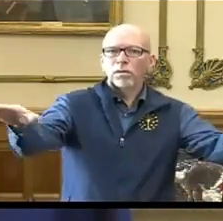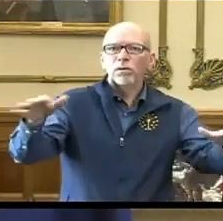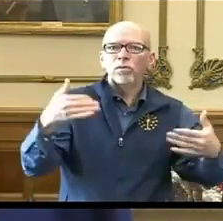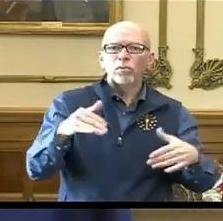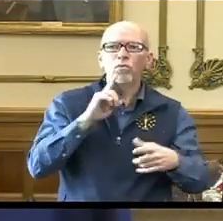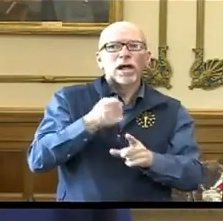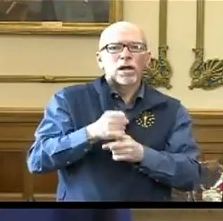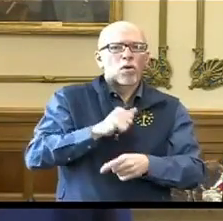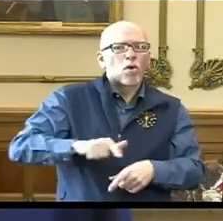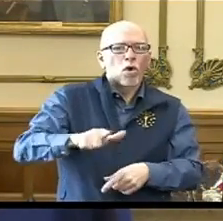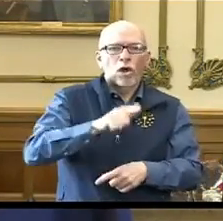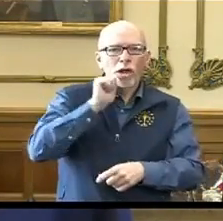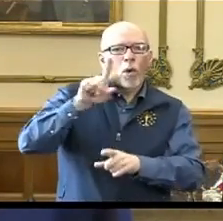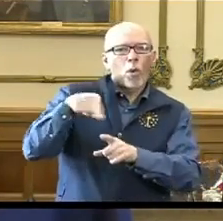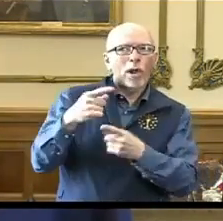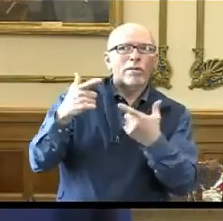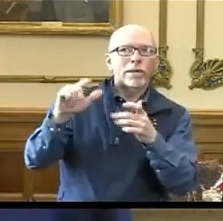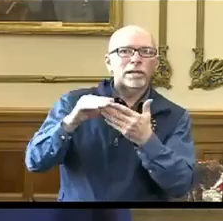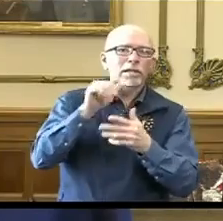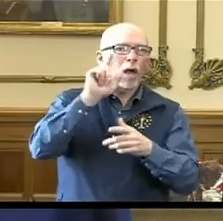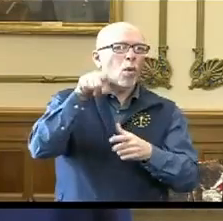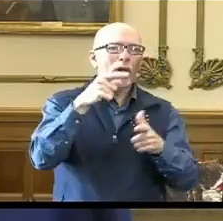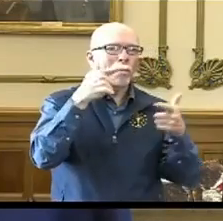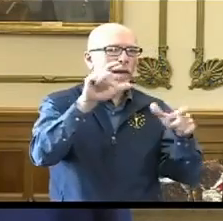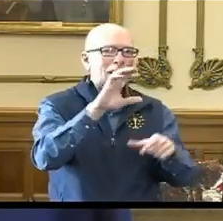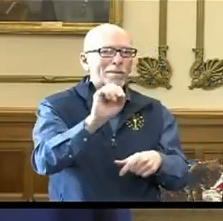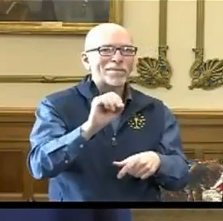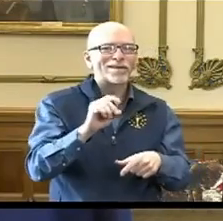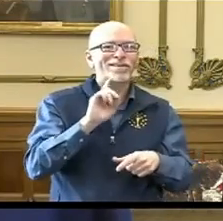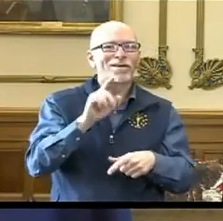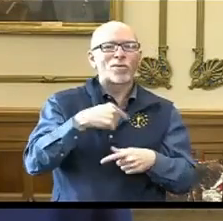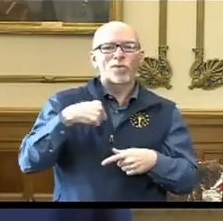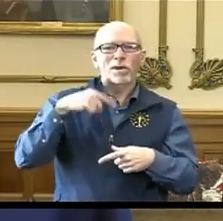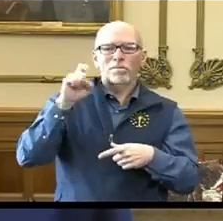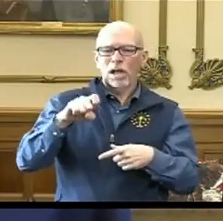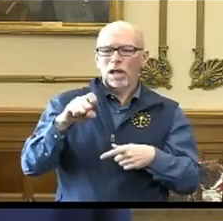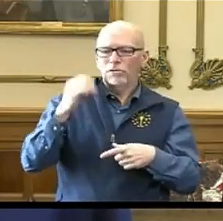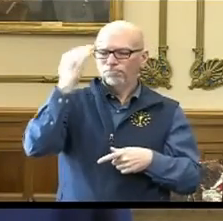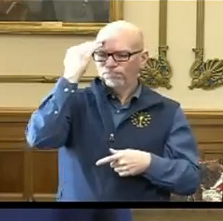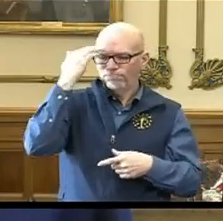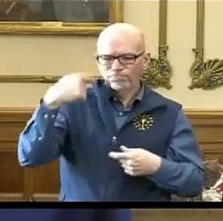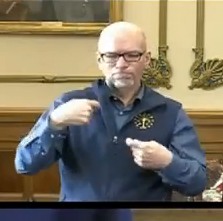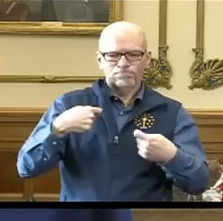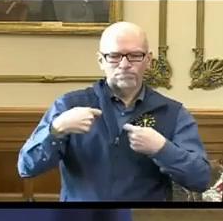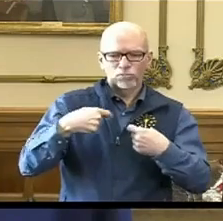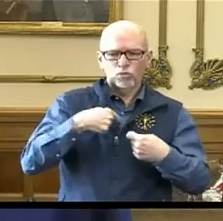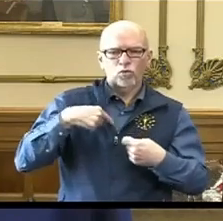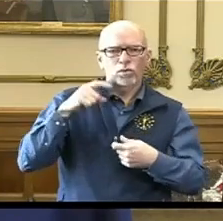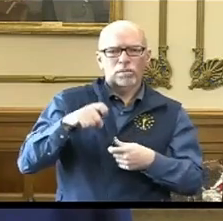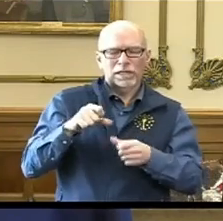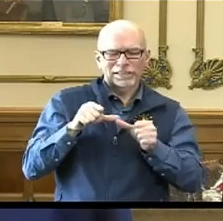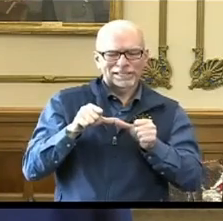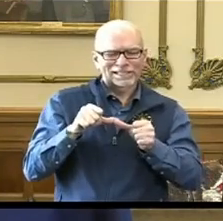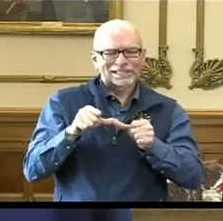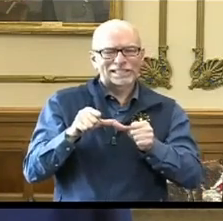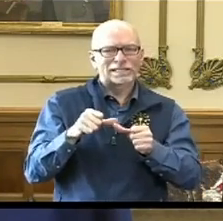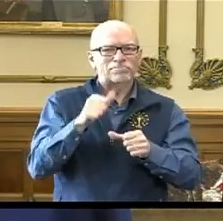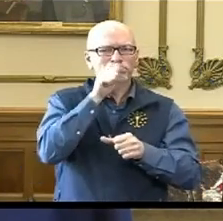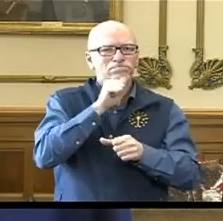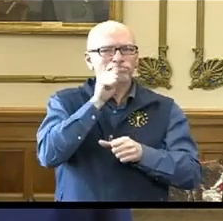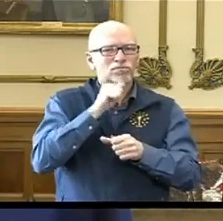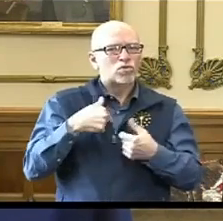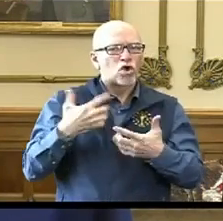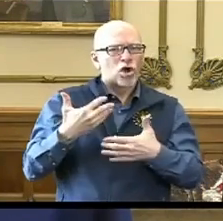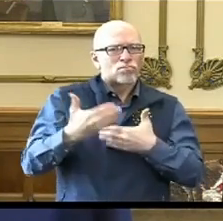us all. And so that discipline that the senator's talking about, critically important that we stay on this path to progress. We're on it